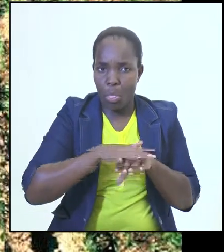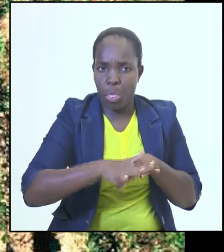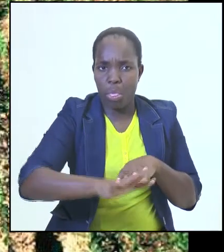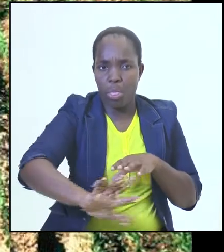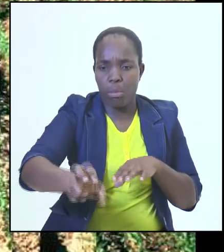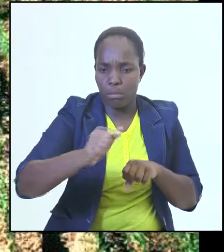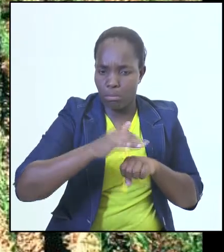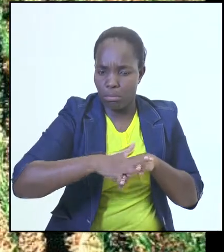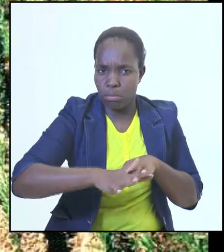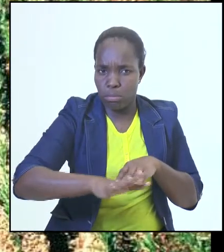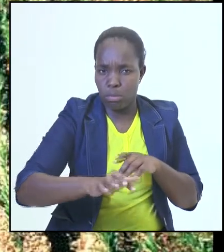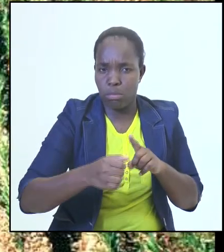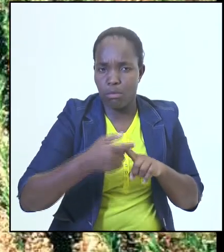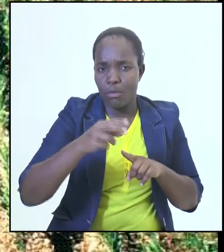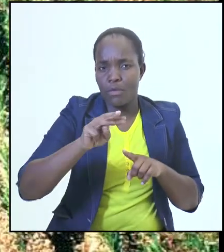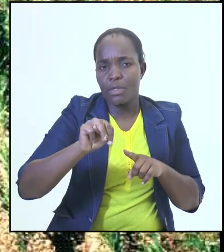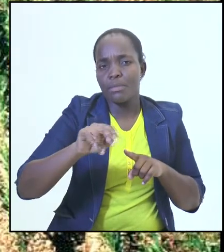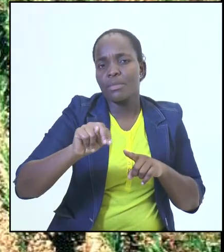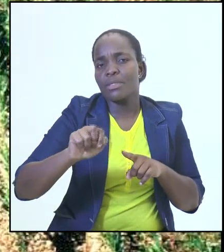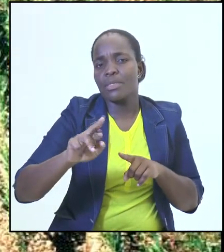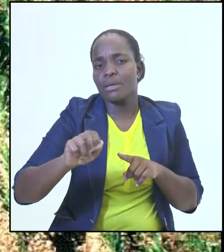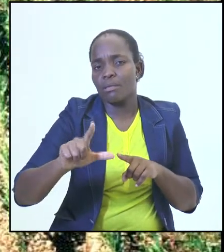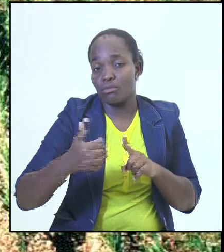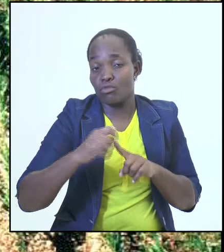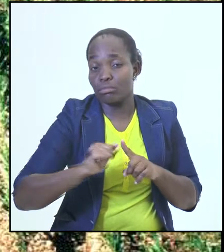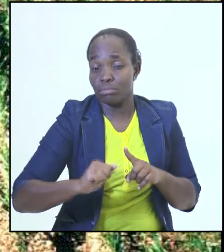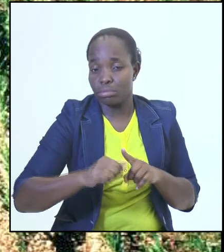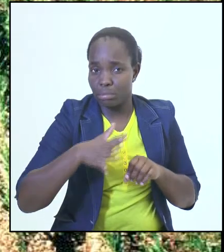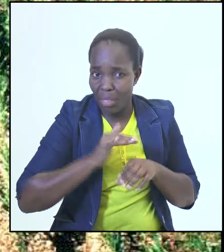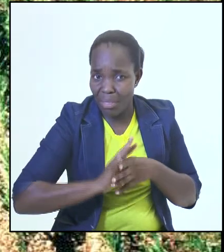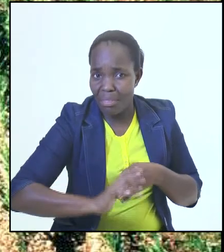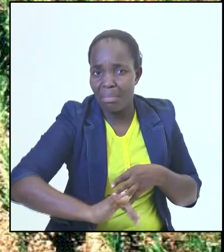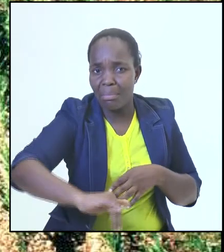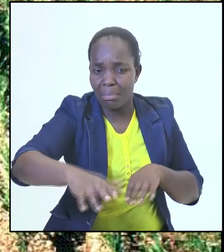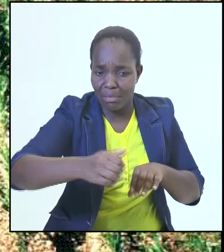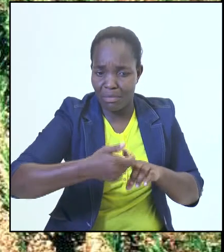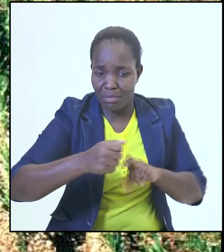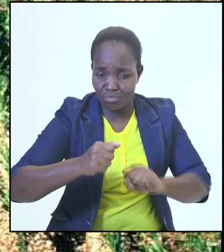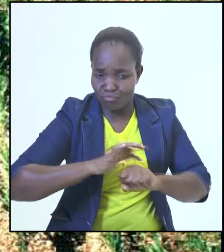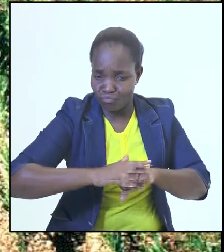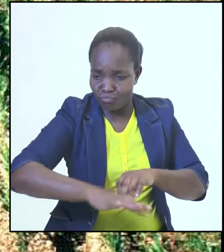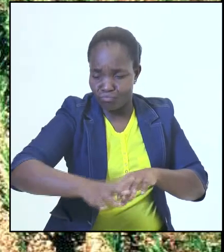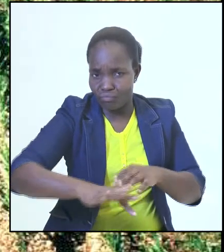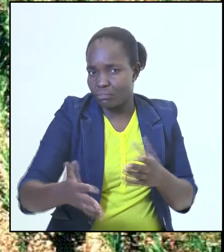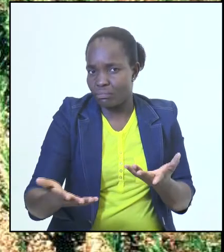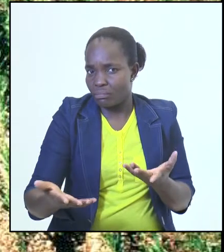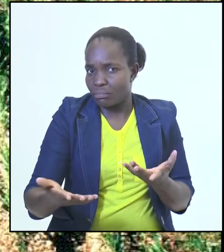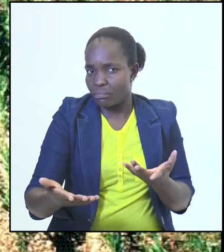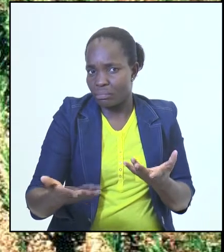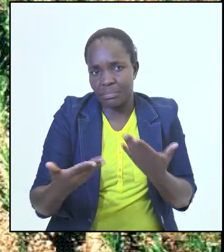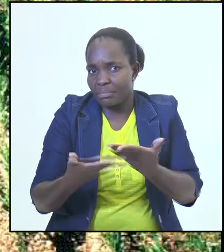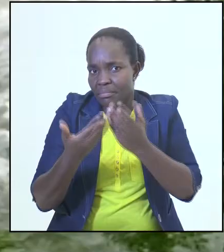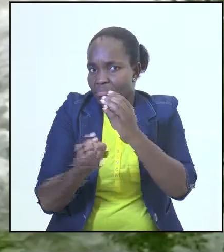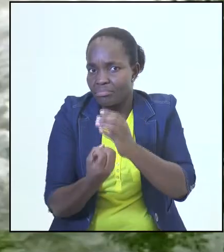when mineral salts from the soil are washed away and are then not available to the plants to help them grow.